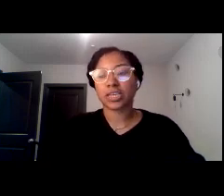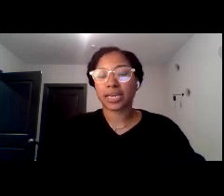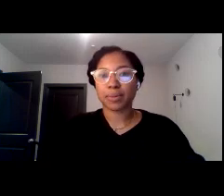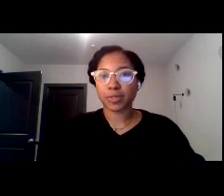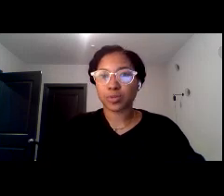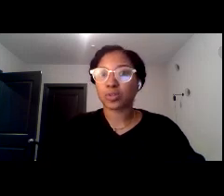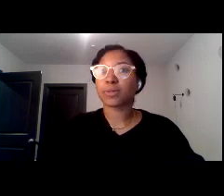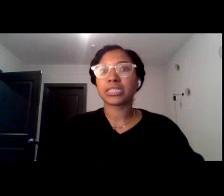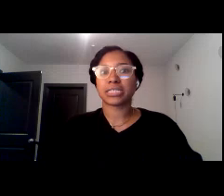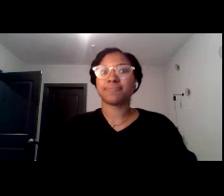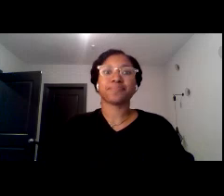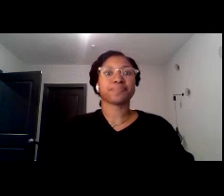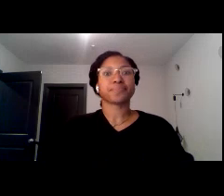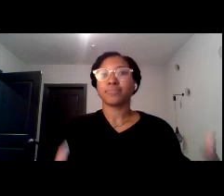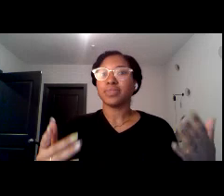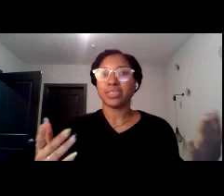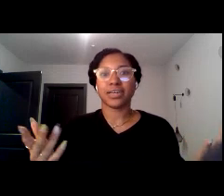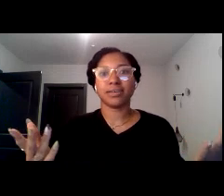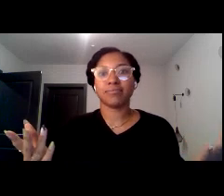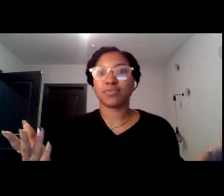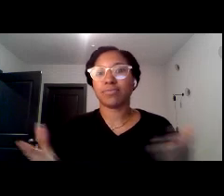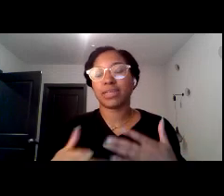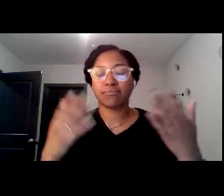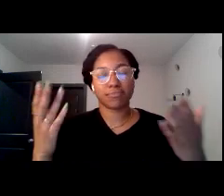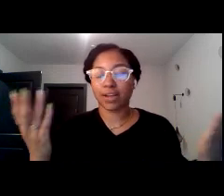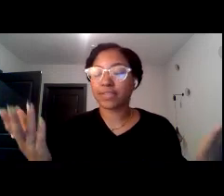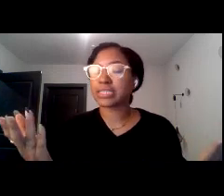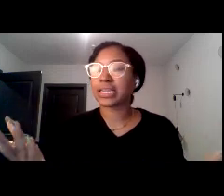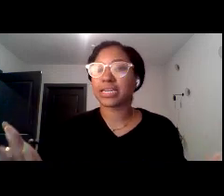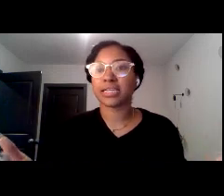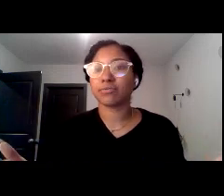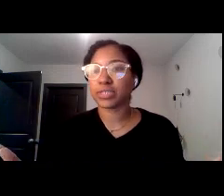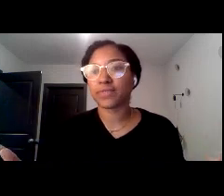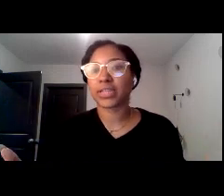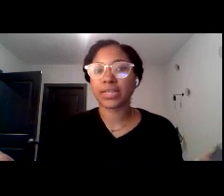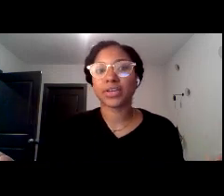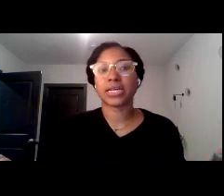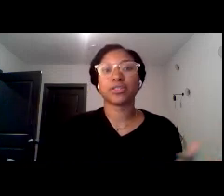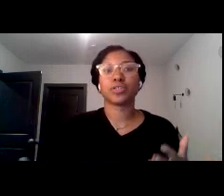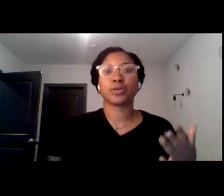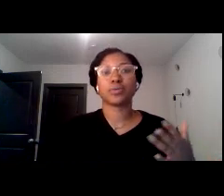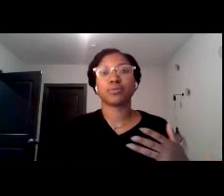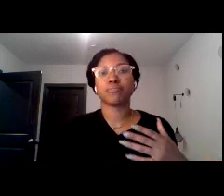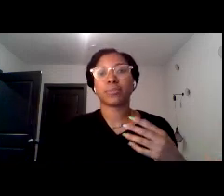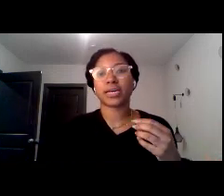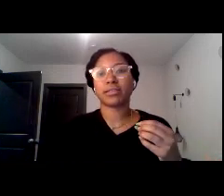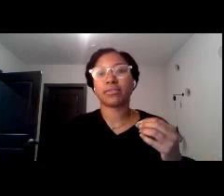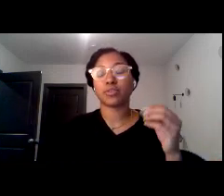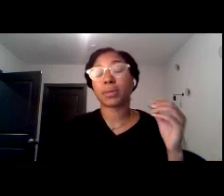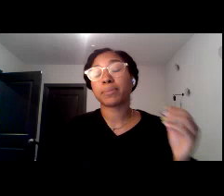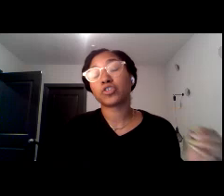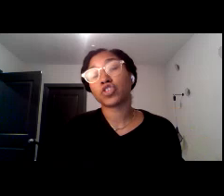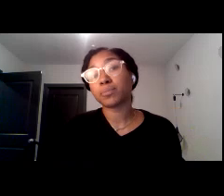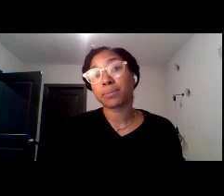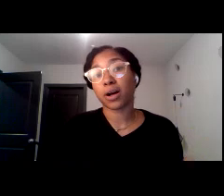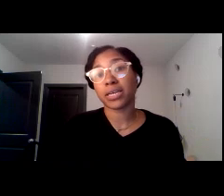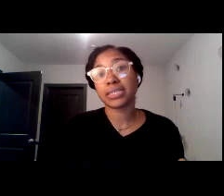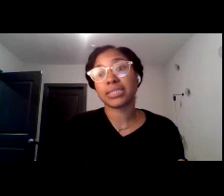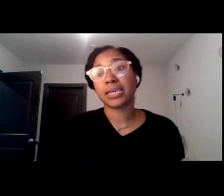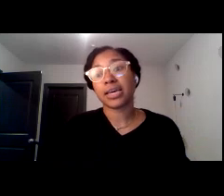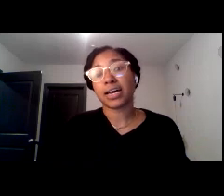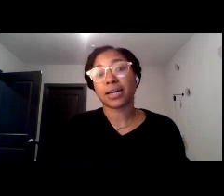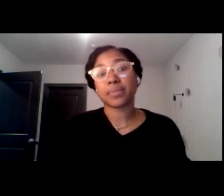This is looking at members who are suspended. And obviously, again, not receiving that living allowance. So those payments should